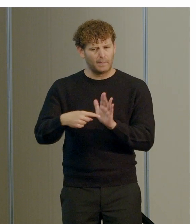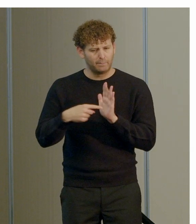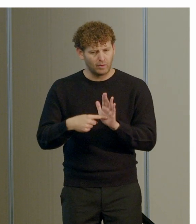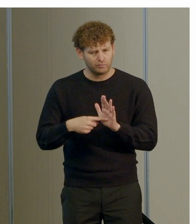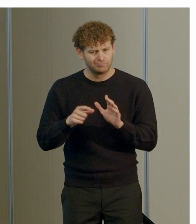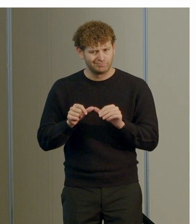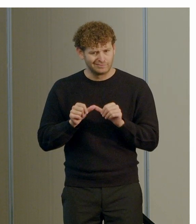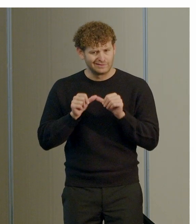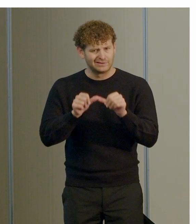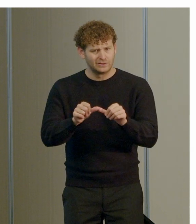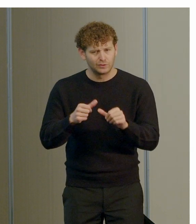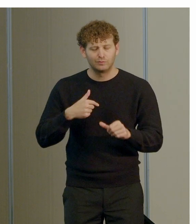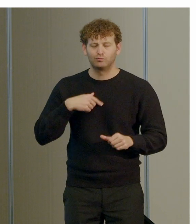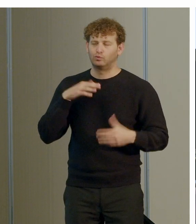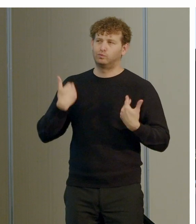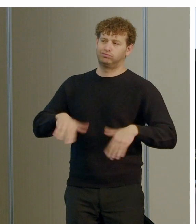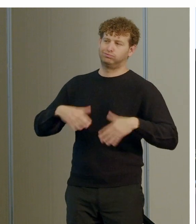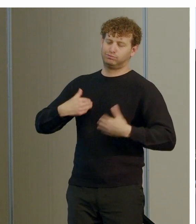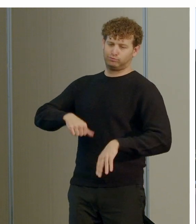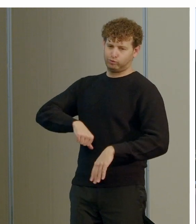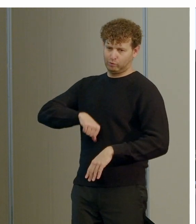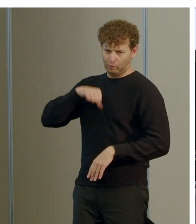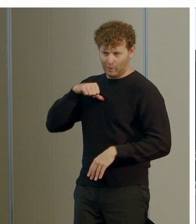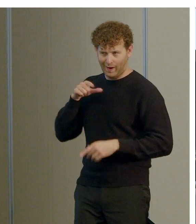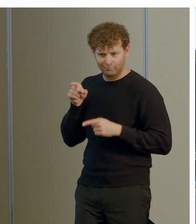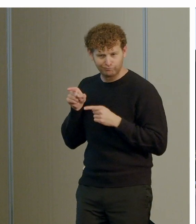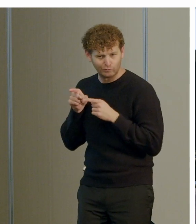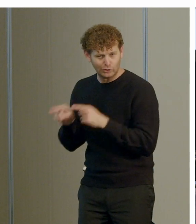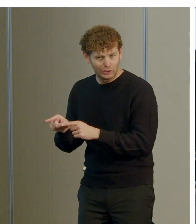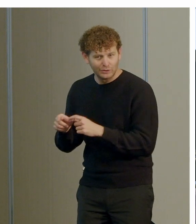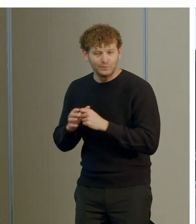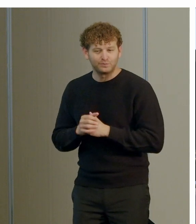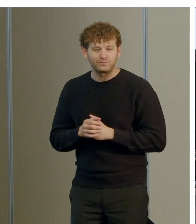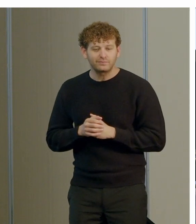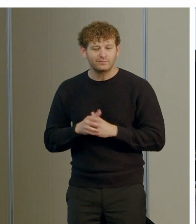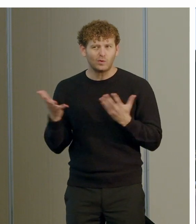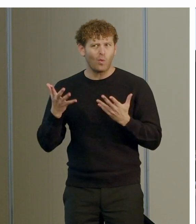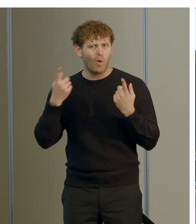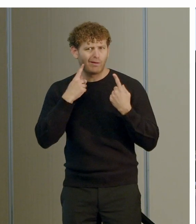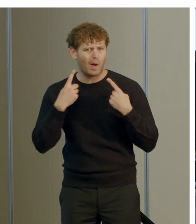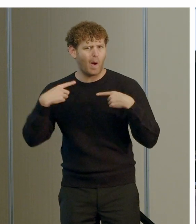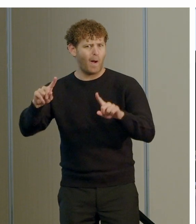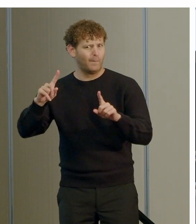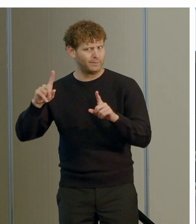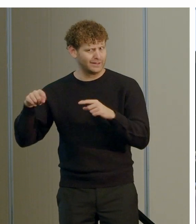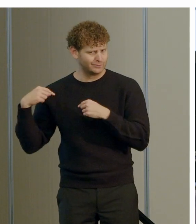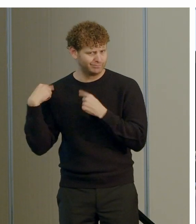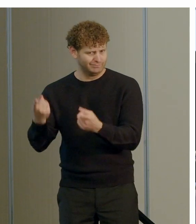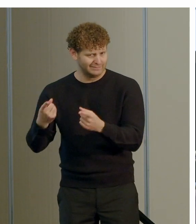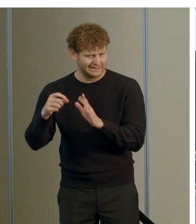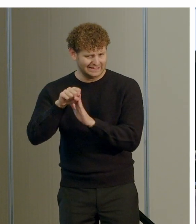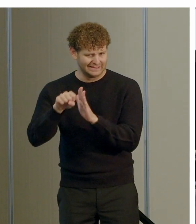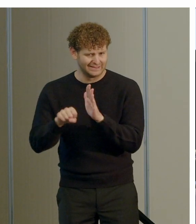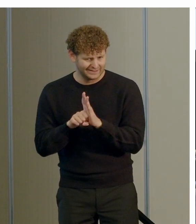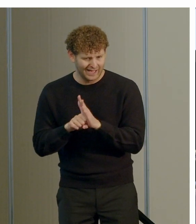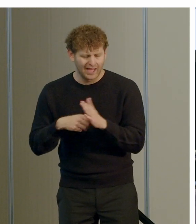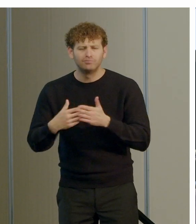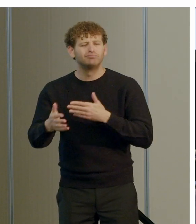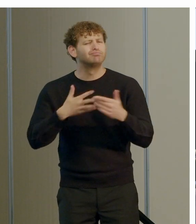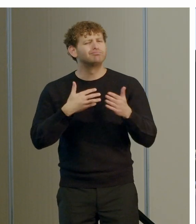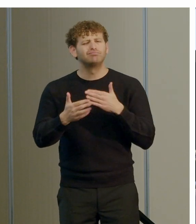she's accomplished within that state. And no matter what challenges we face across the federal government, those doing